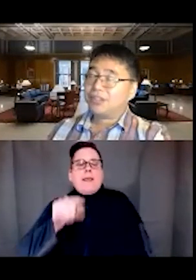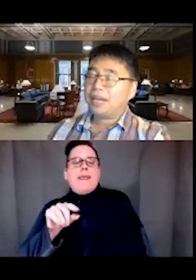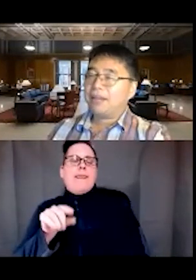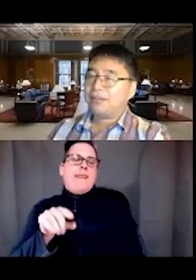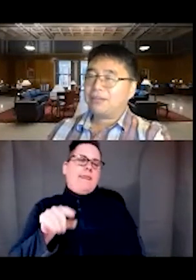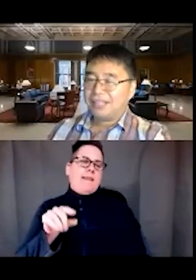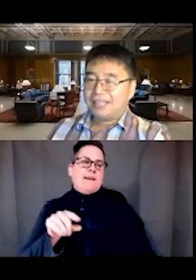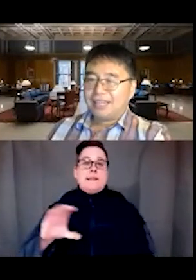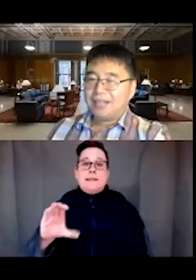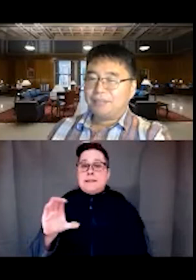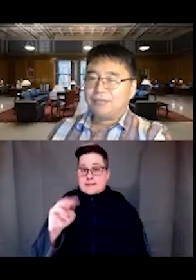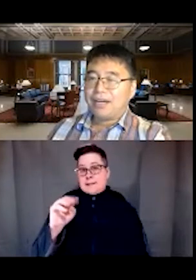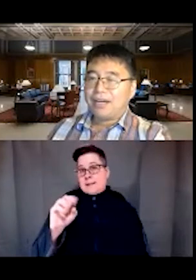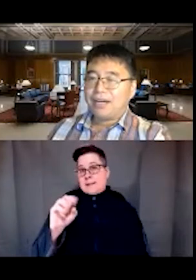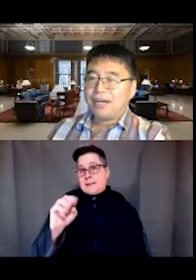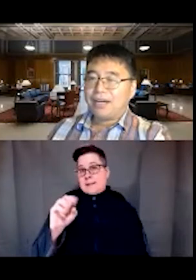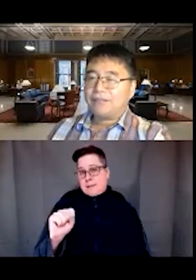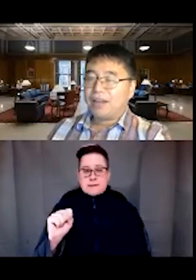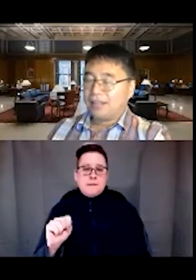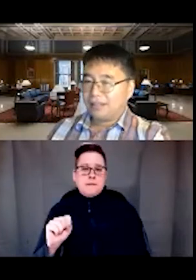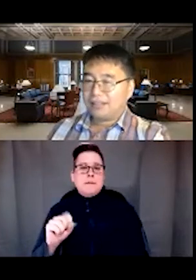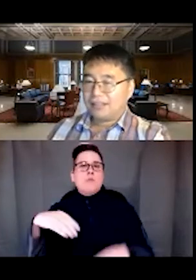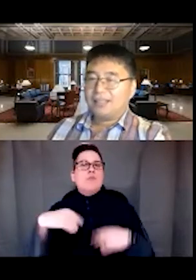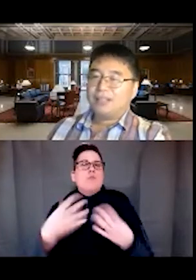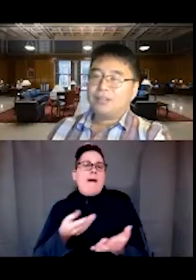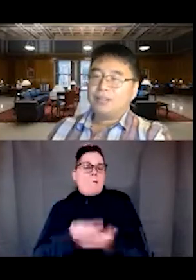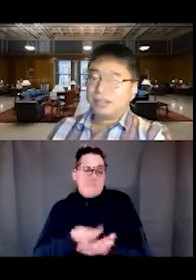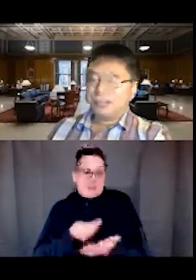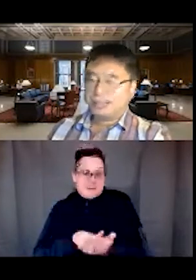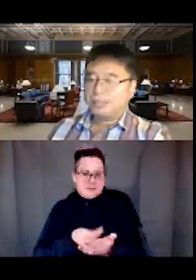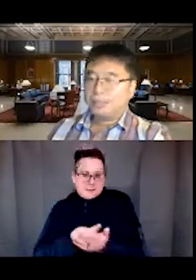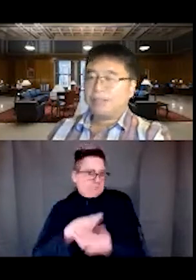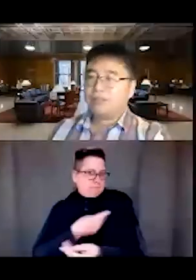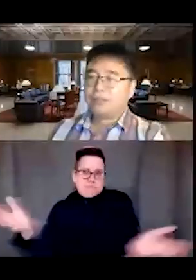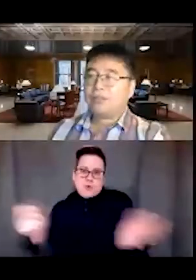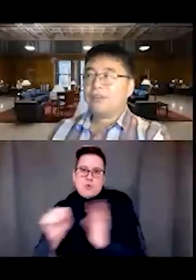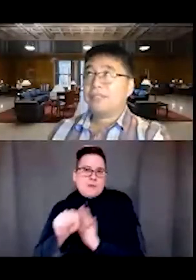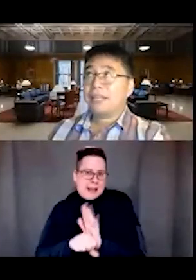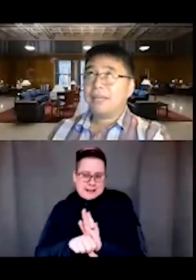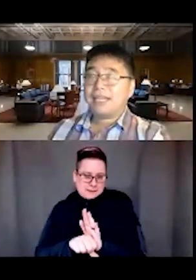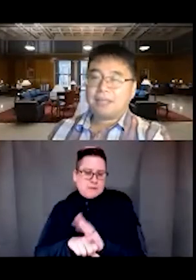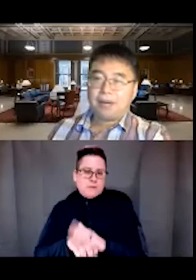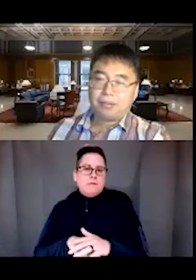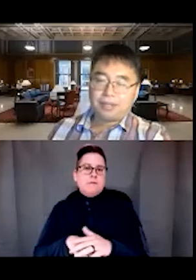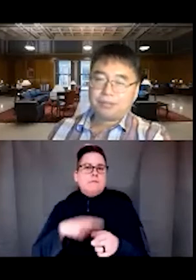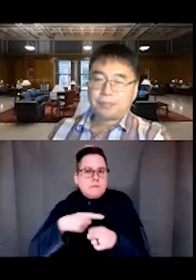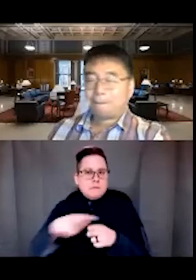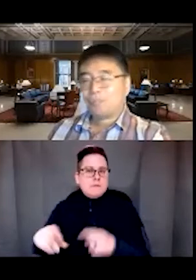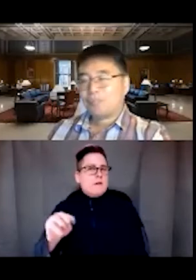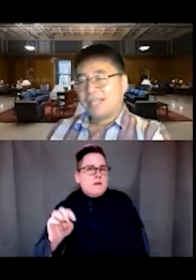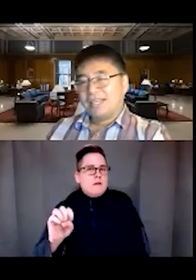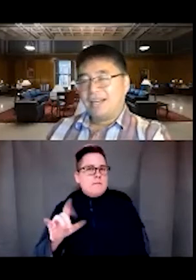the CMS provided funding to the states, particularly to serve the state Medicaid population,